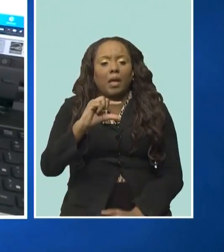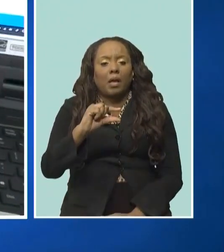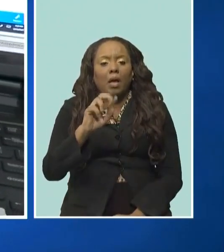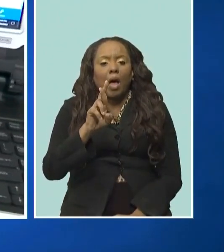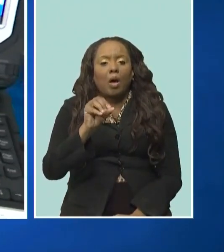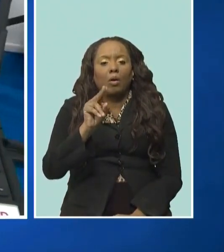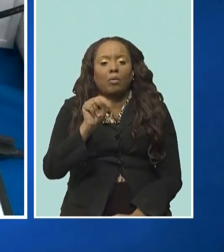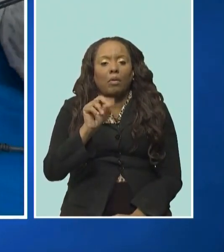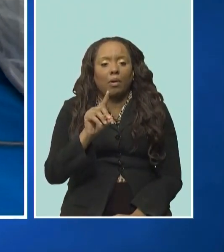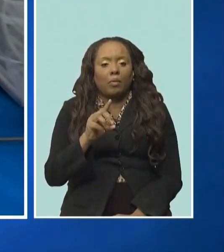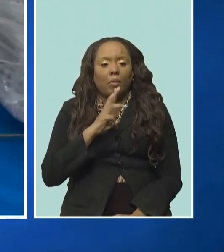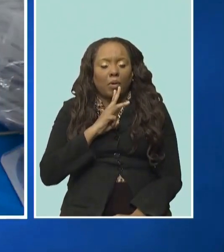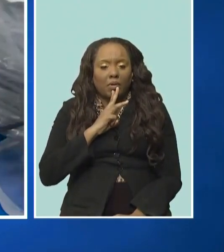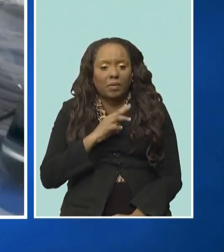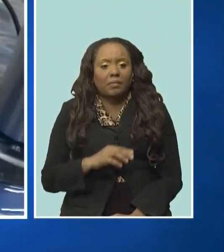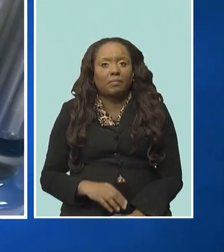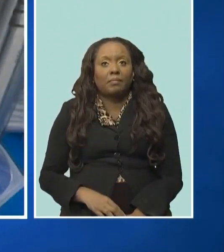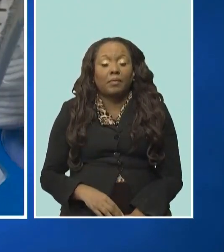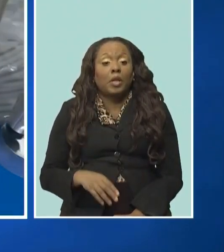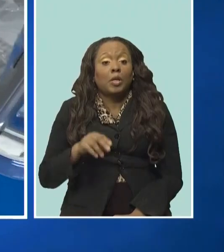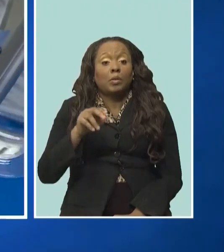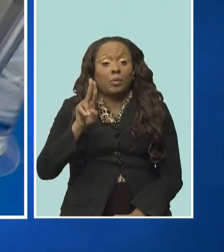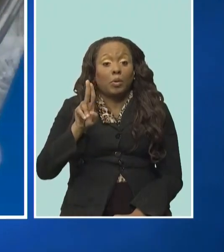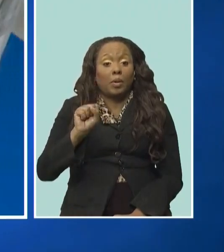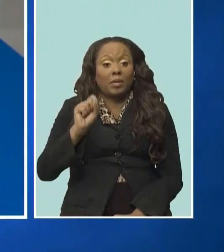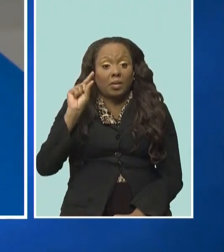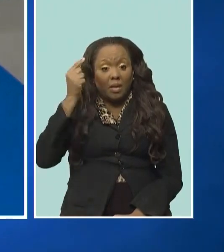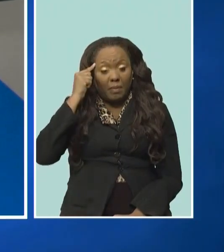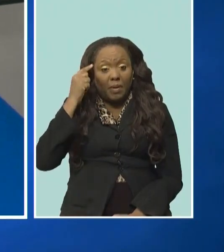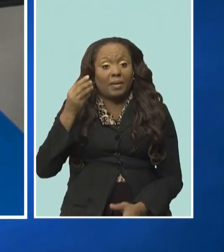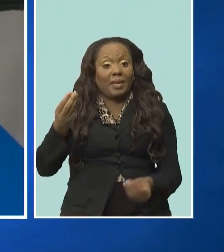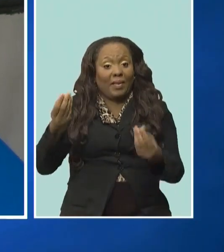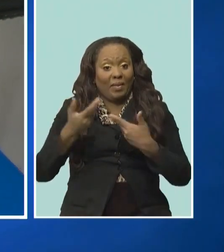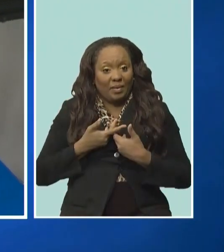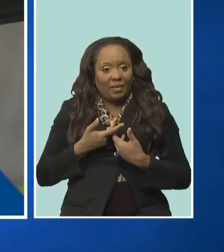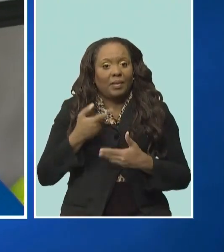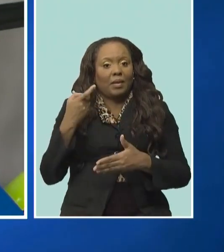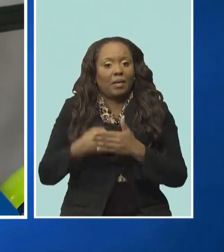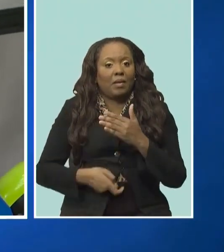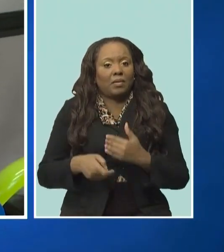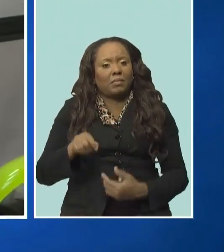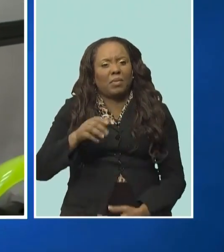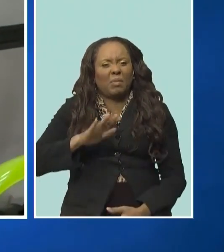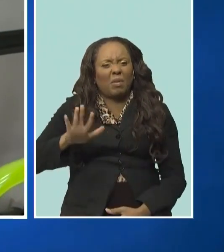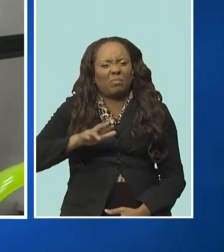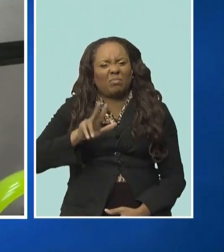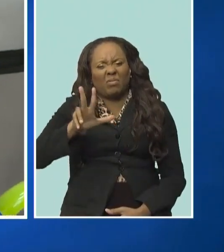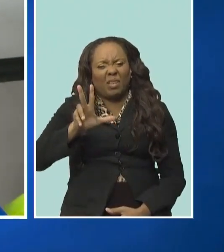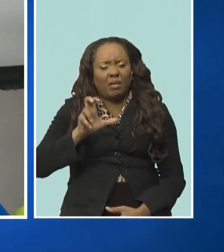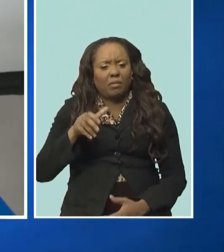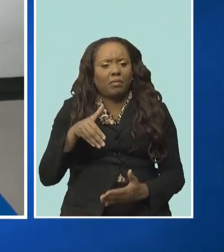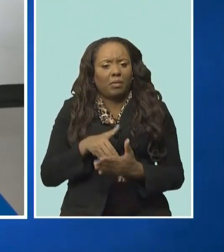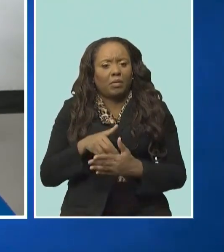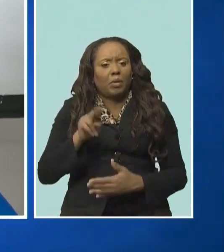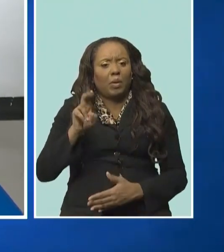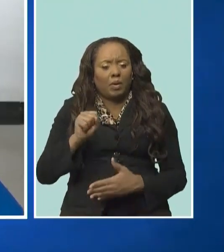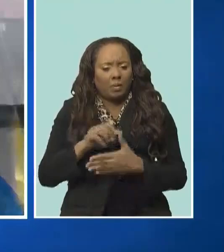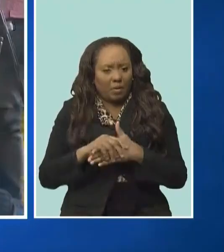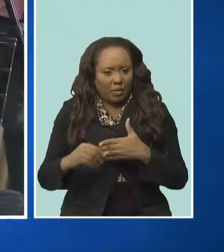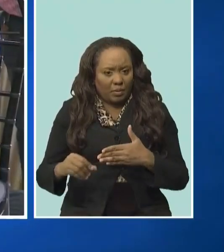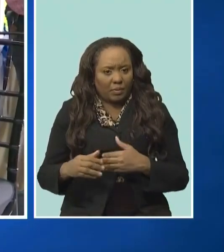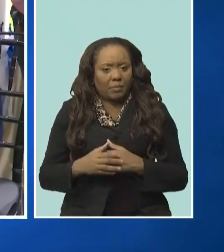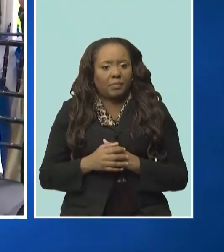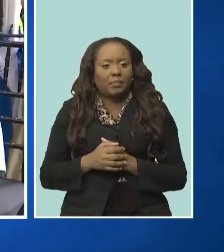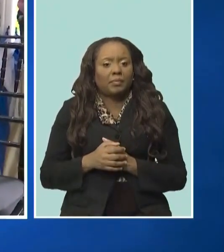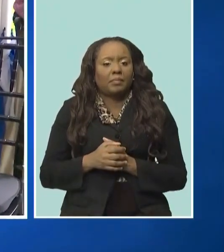from the U.S. government and cost close to $300,000. And accepting that donation, Acting Prime Minister